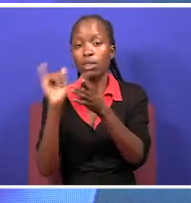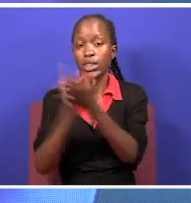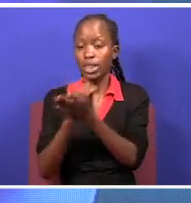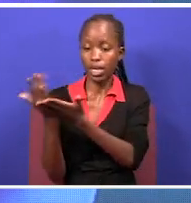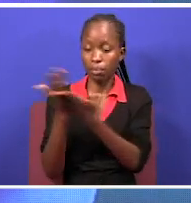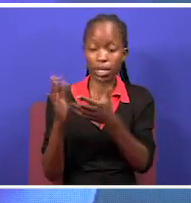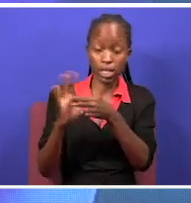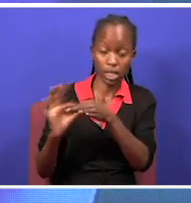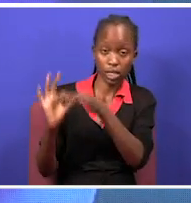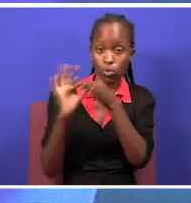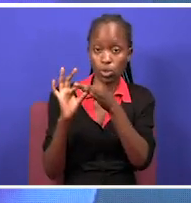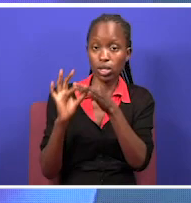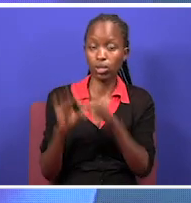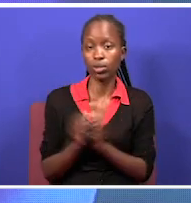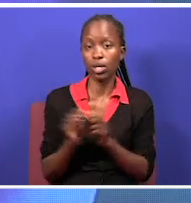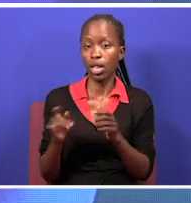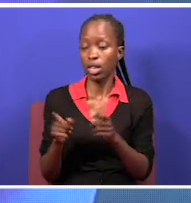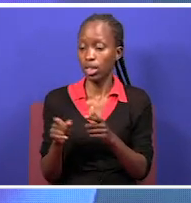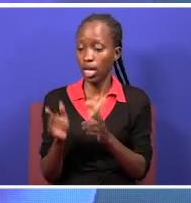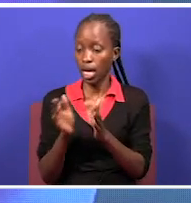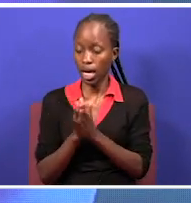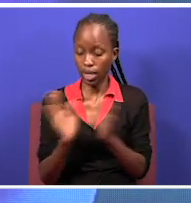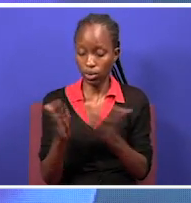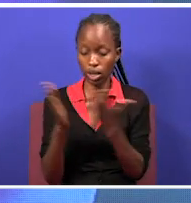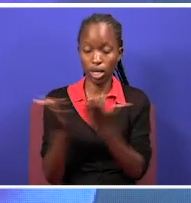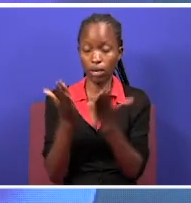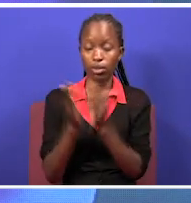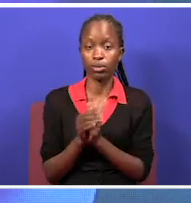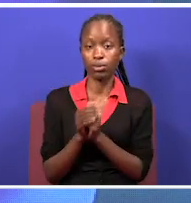it forms a fellowship of encouragement.